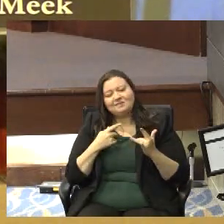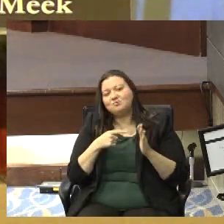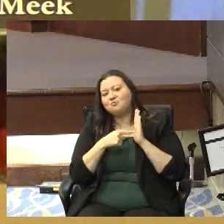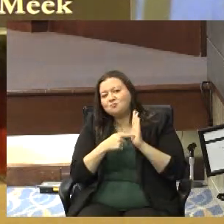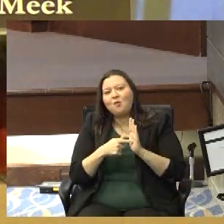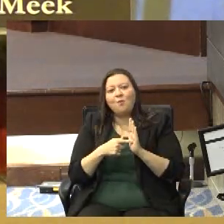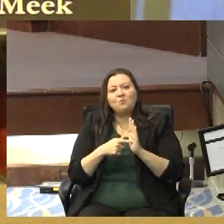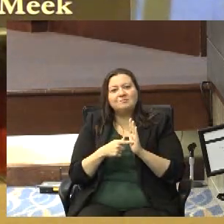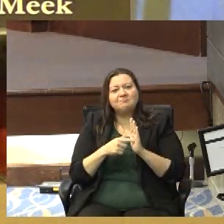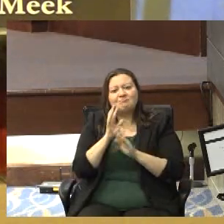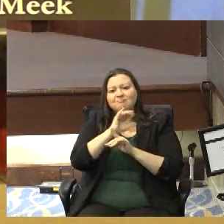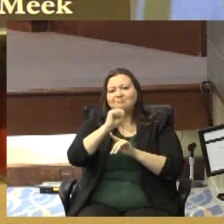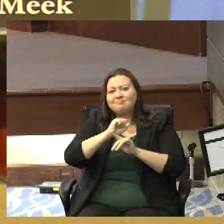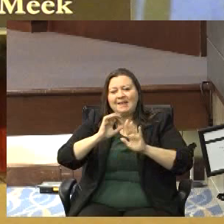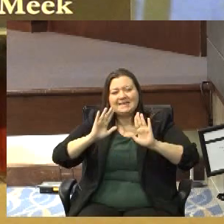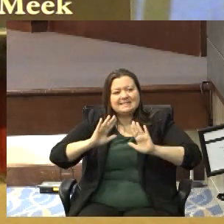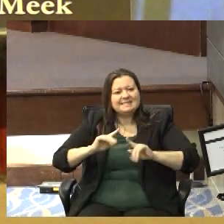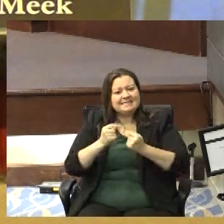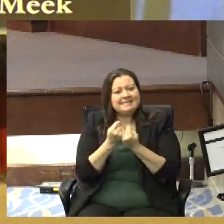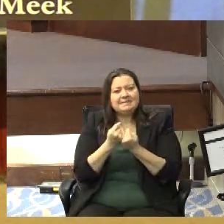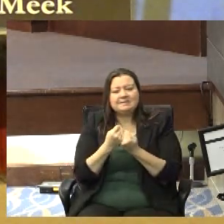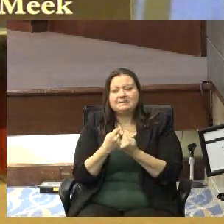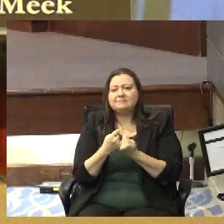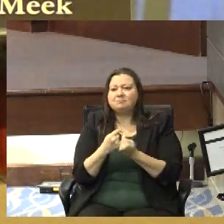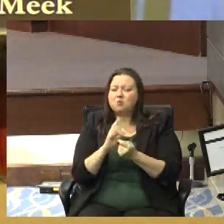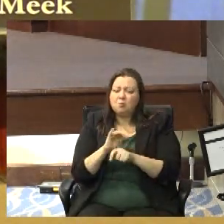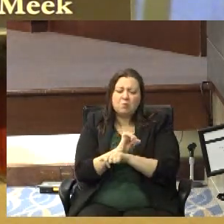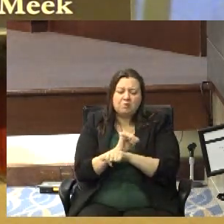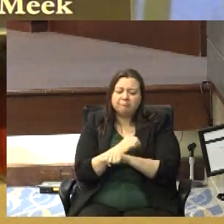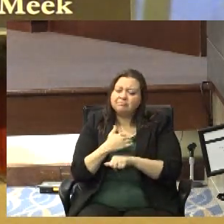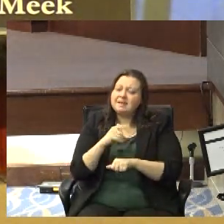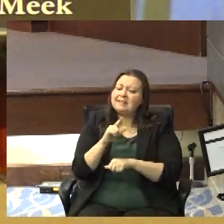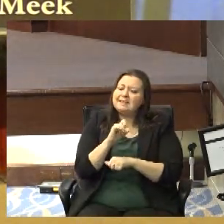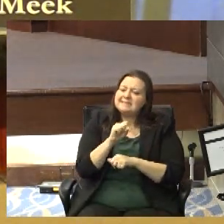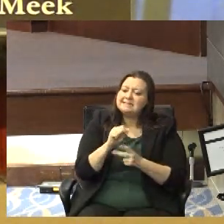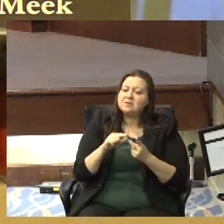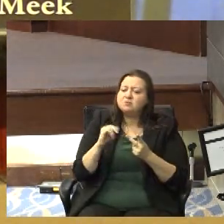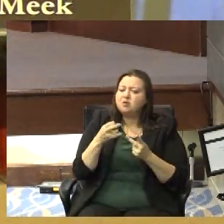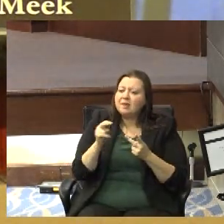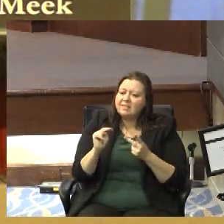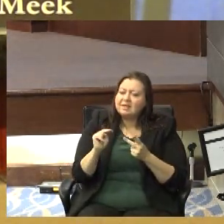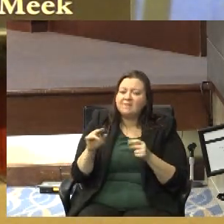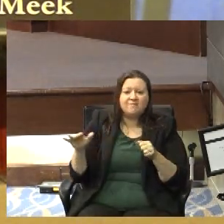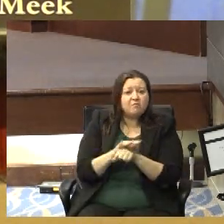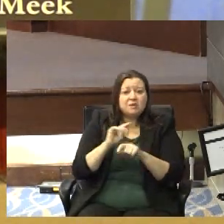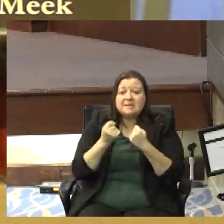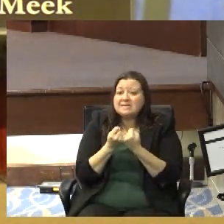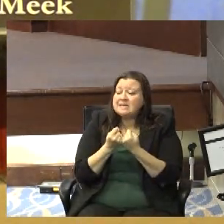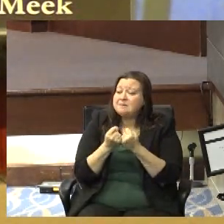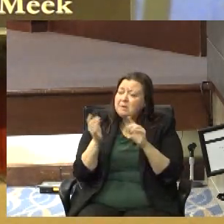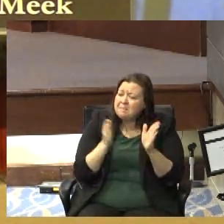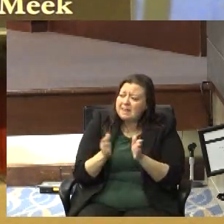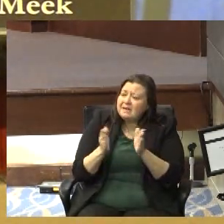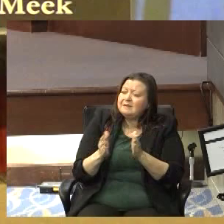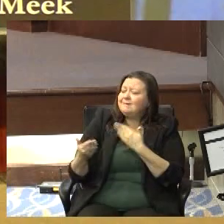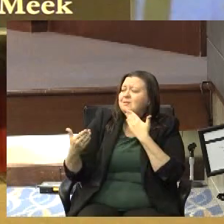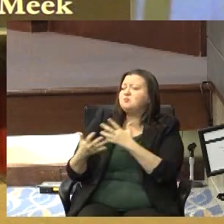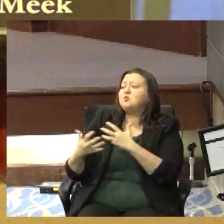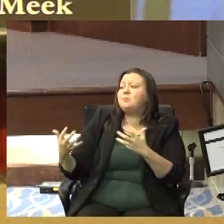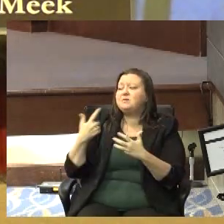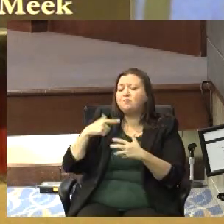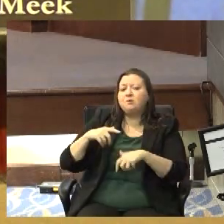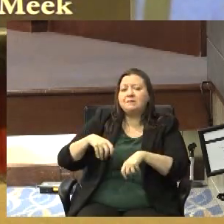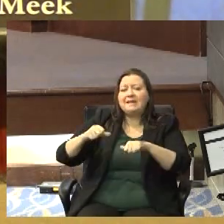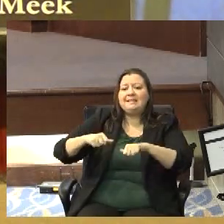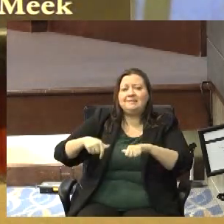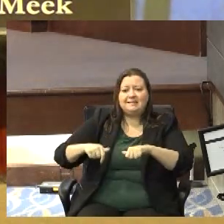the level of excellence that our team goes to. So Lisa, Jonathan, the entire team that has gone into planning this, really thank you so much for taking